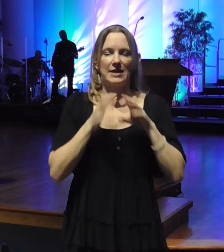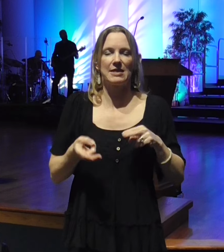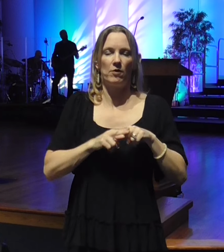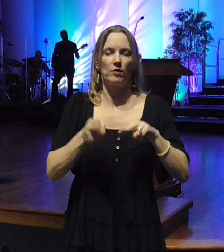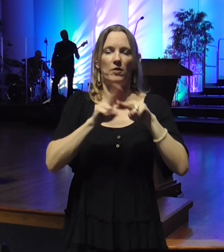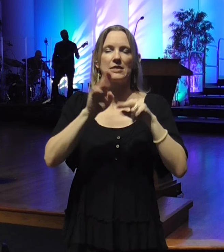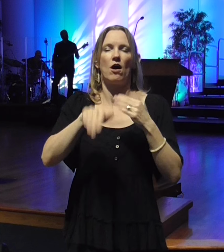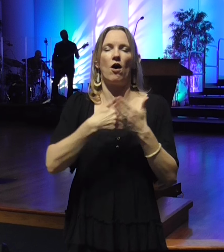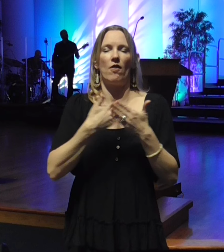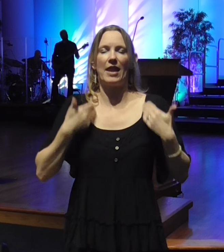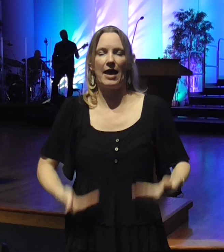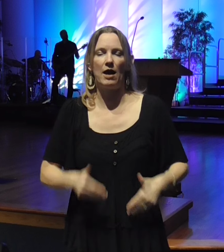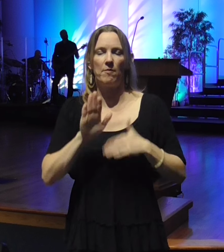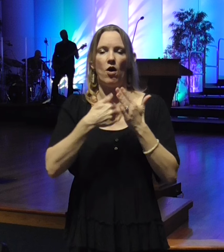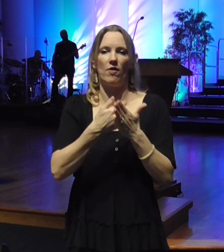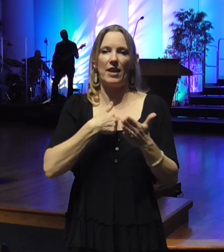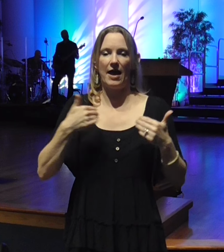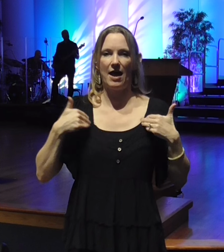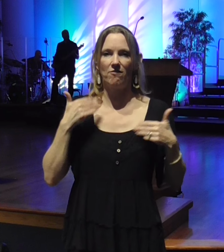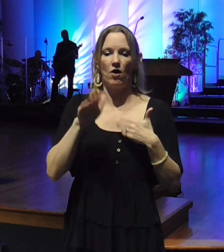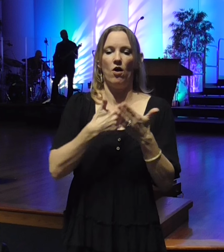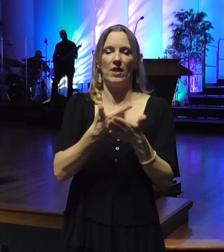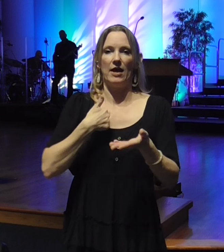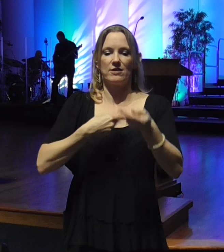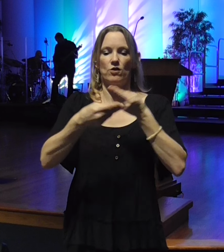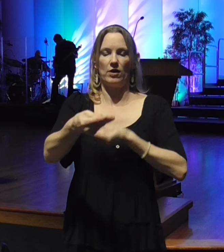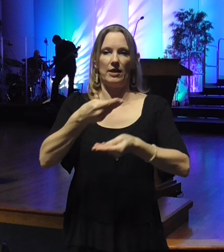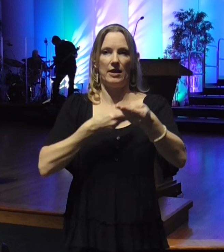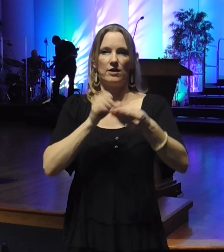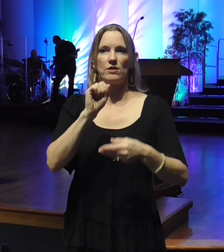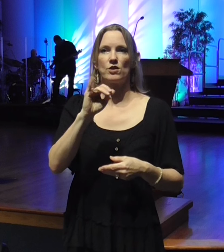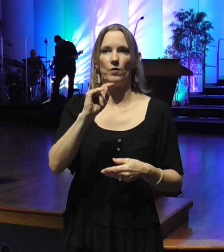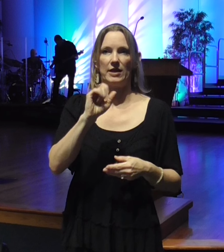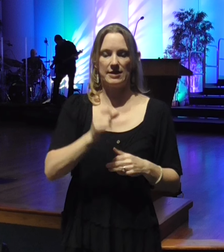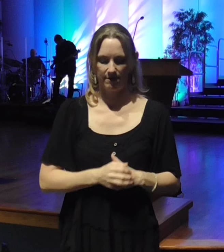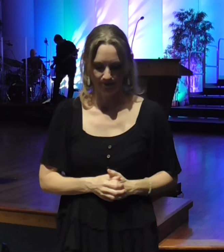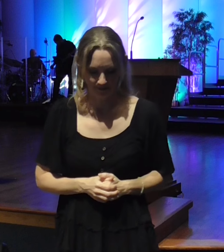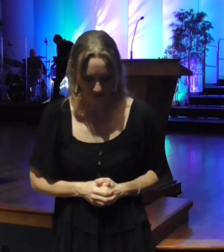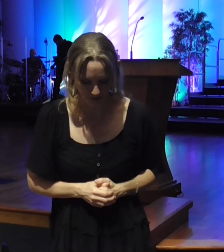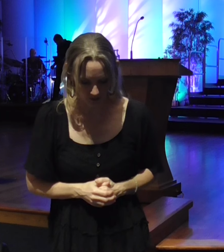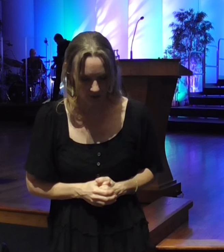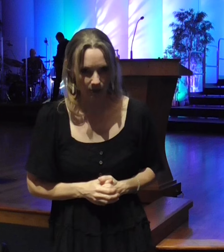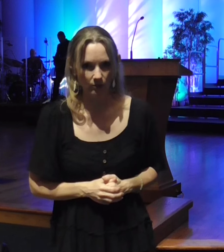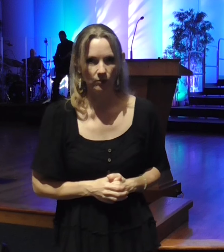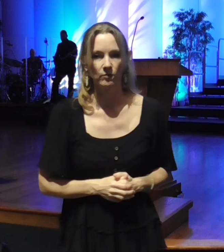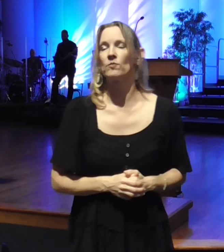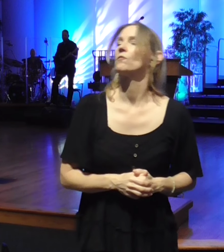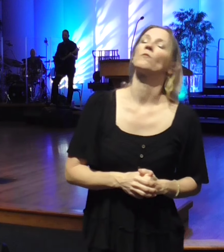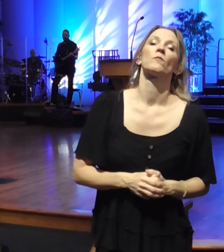multiplies all that I am, all that I have, and all that I circulate. And so it is.